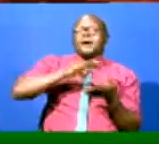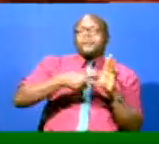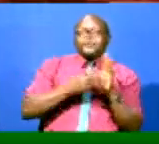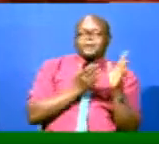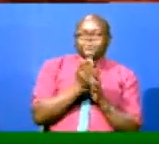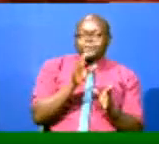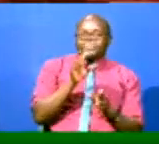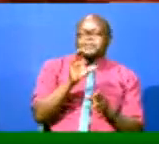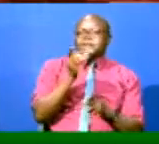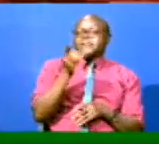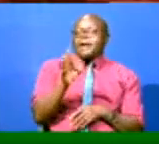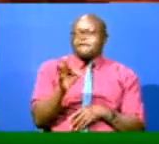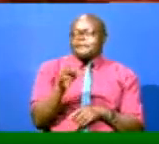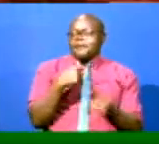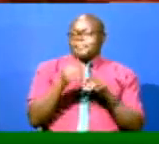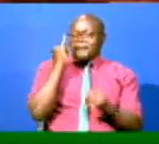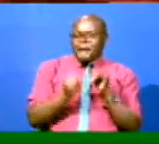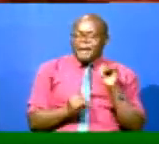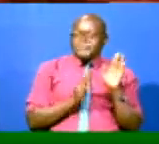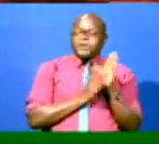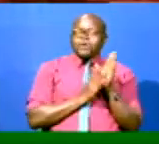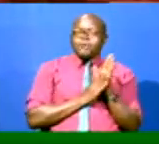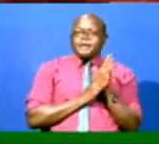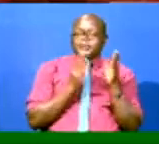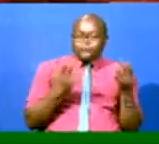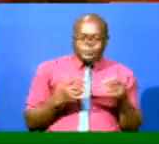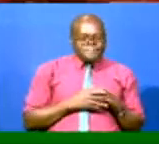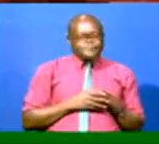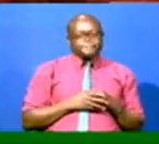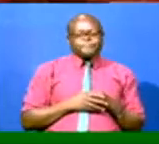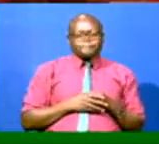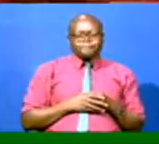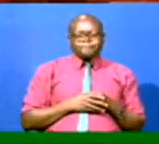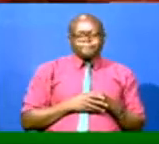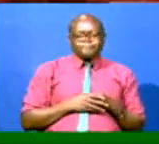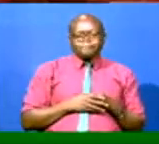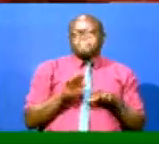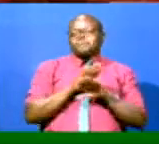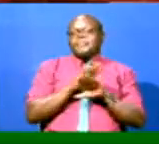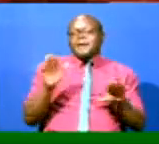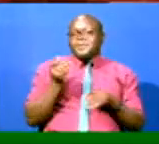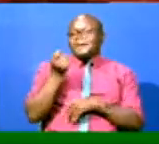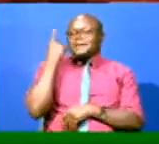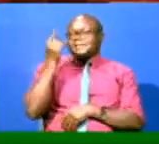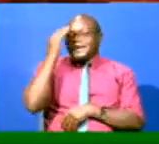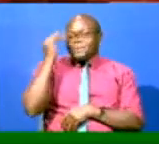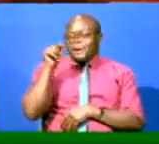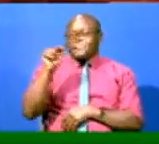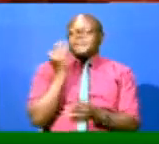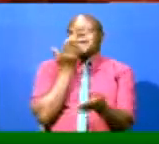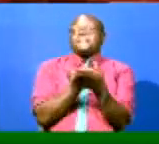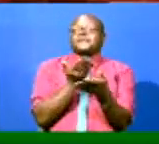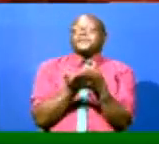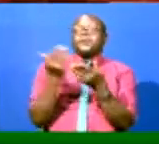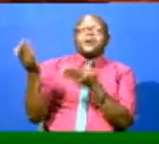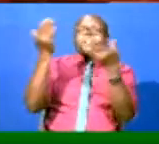But my last comment, Madam Speaker, is I don't understand why this petition would even come